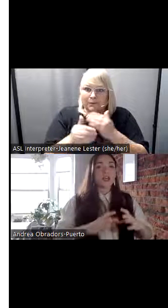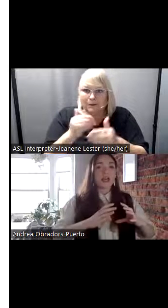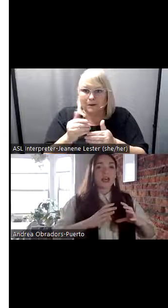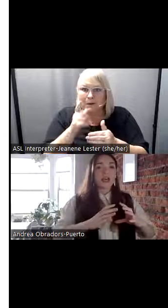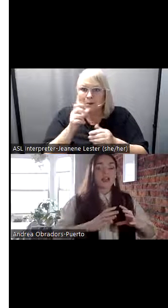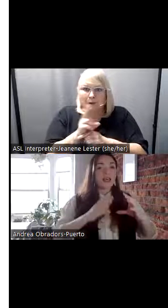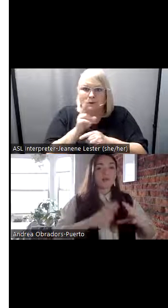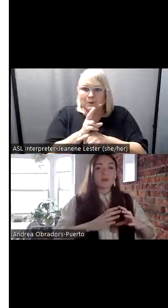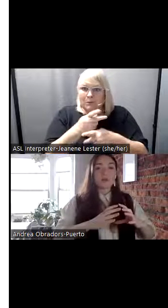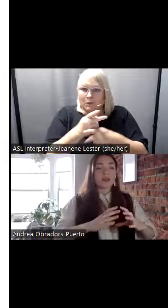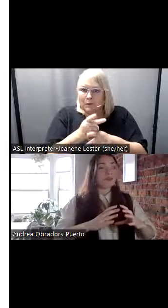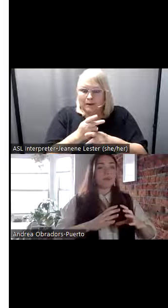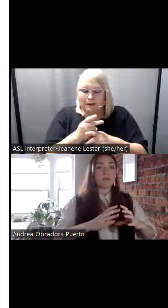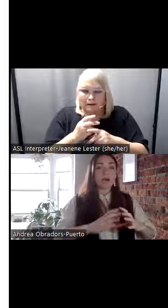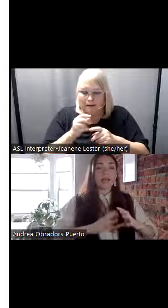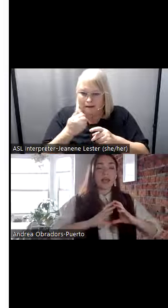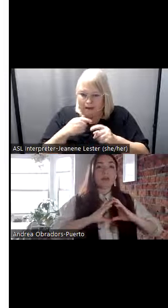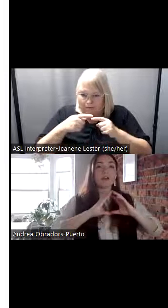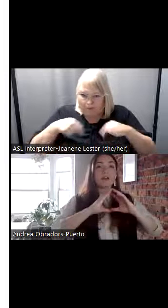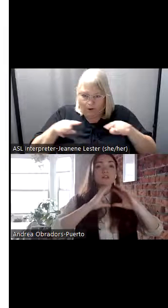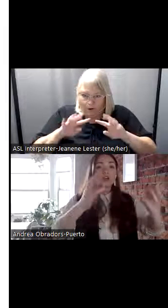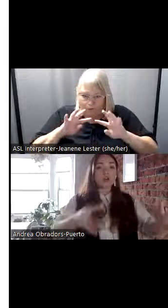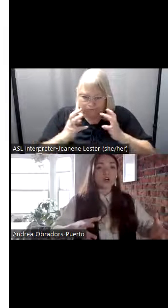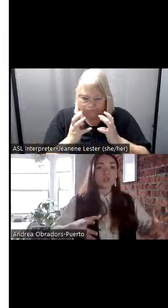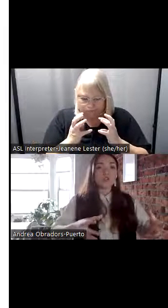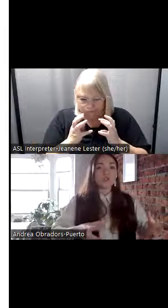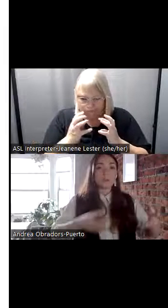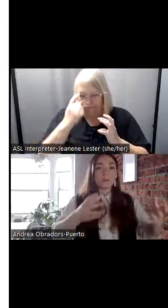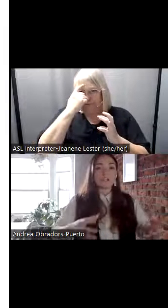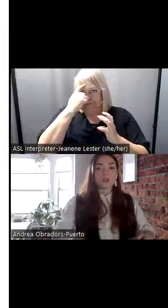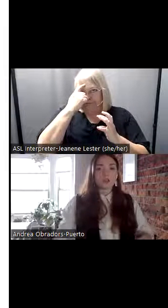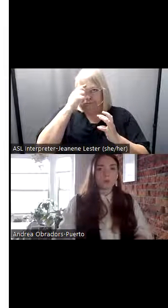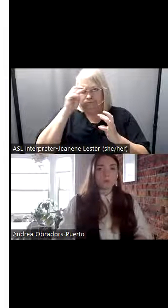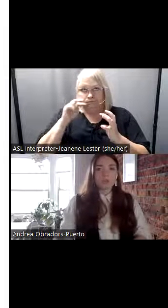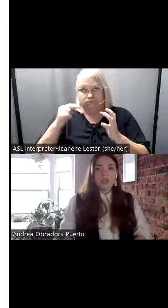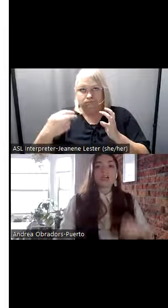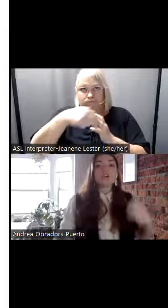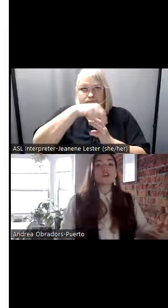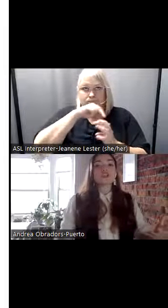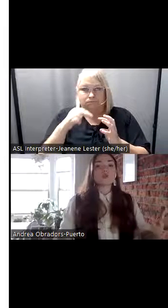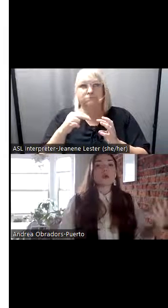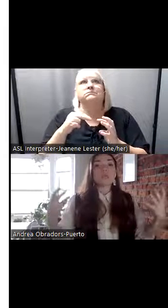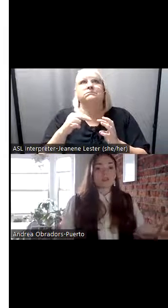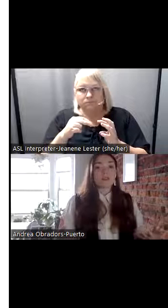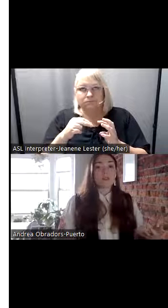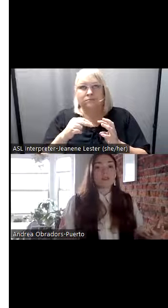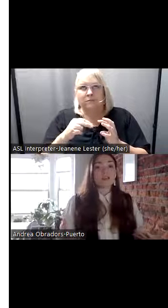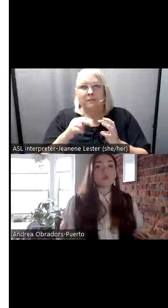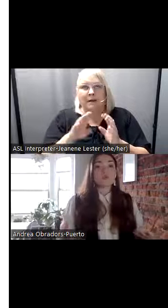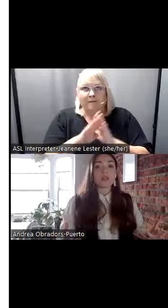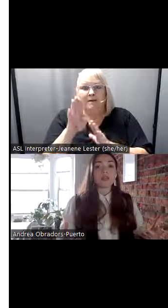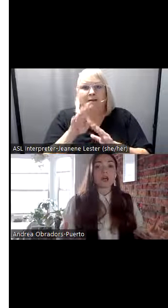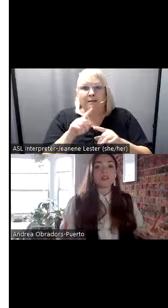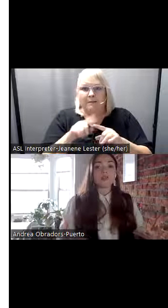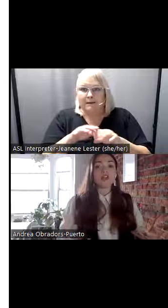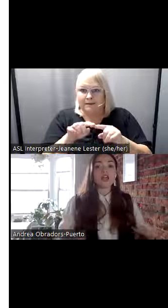product, have them in mind and build our solution based on them. It encourages to empathize